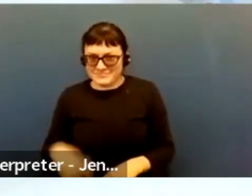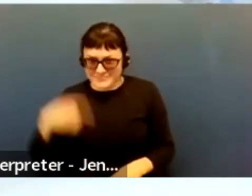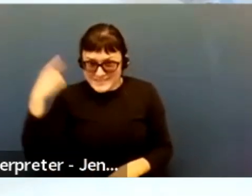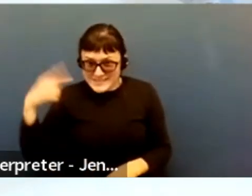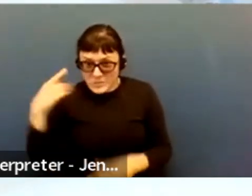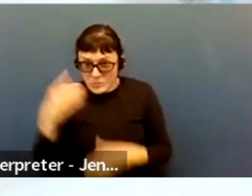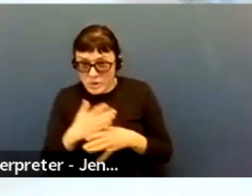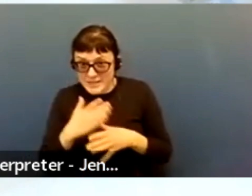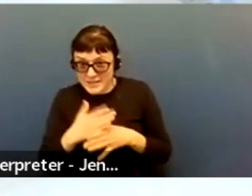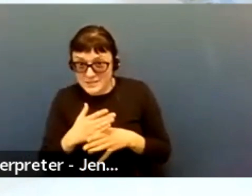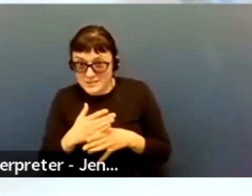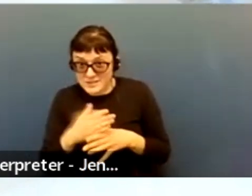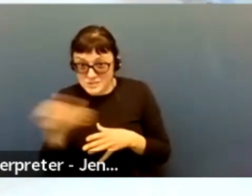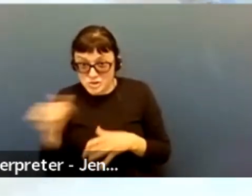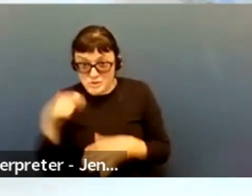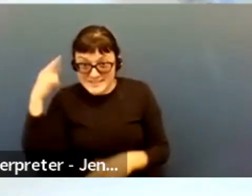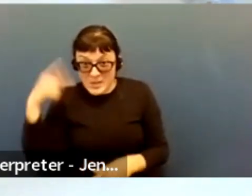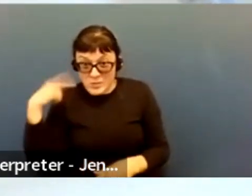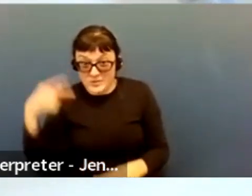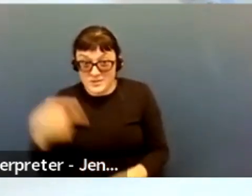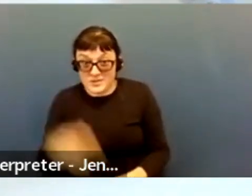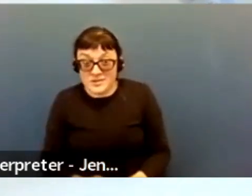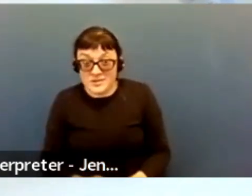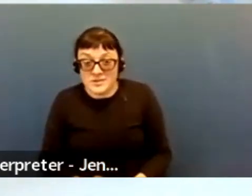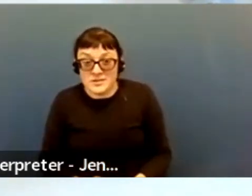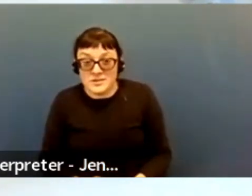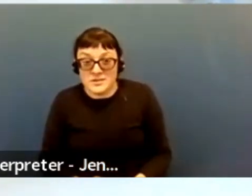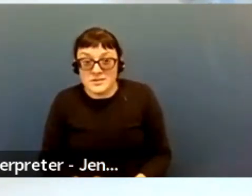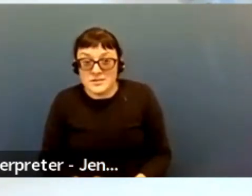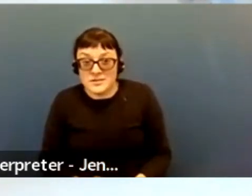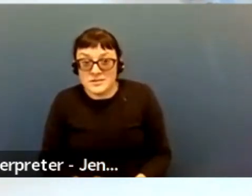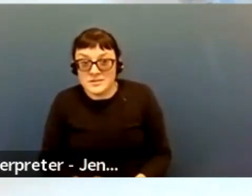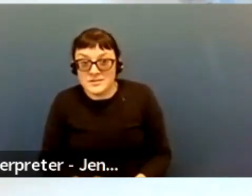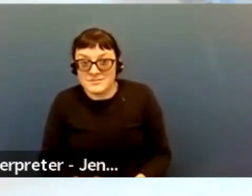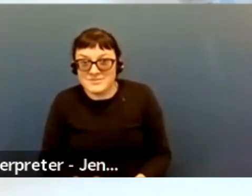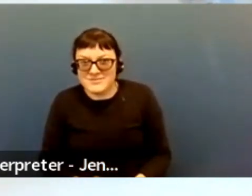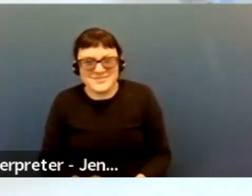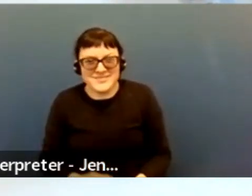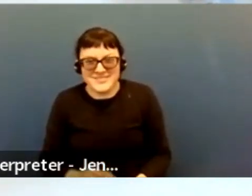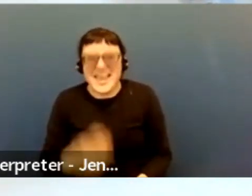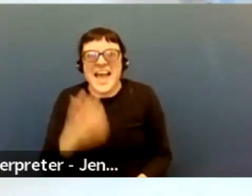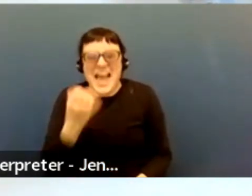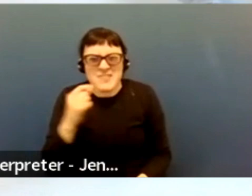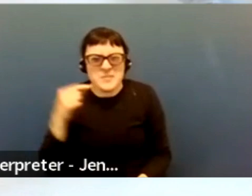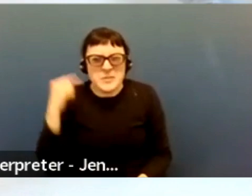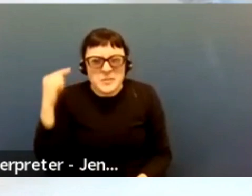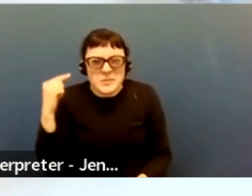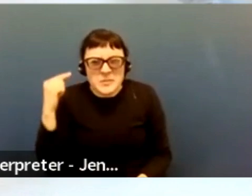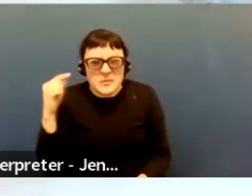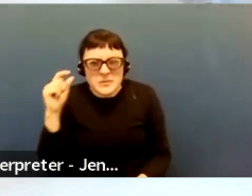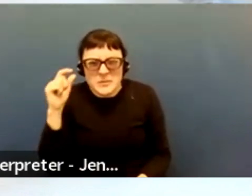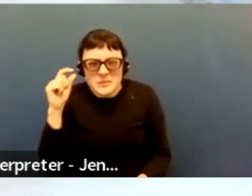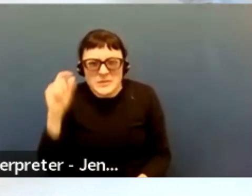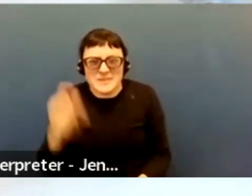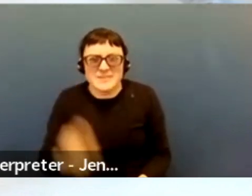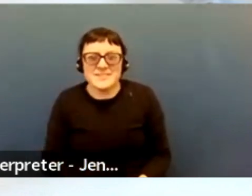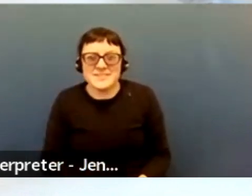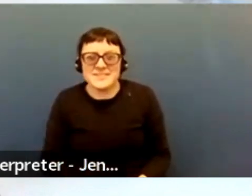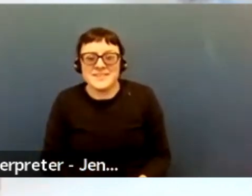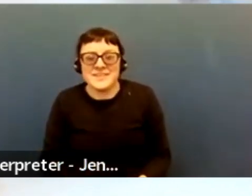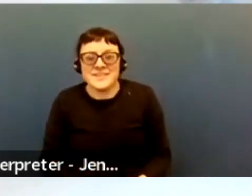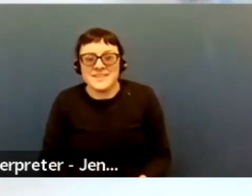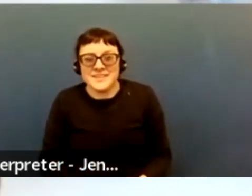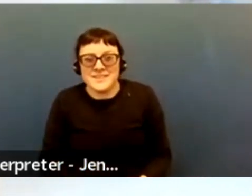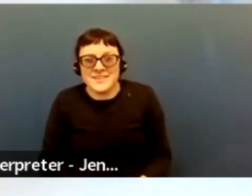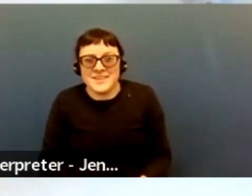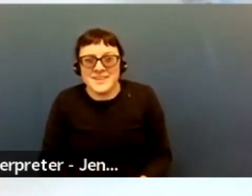Can you hear me on Zoom? No, they like that. Have you got your sound on? You should. Hmm? You should have your sound on, so they. It's just not loud enough.